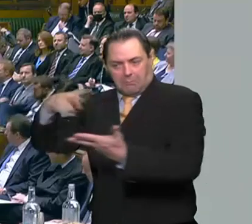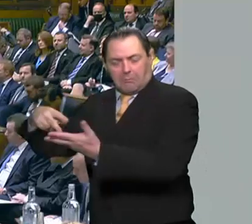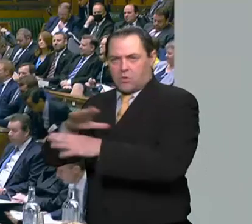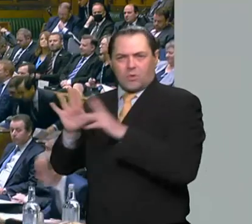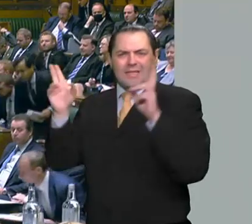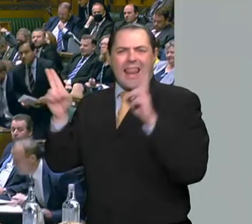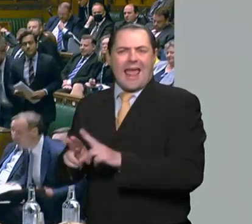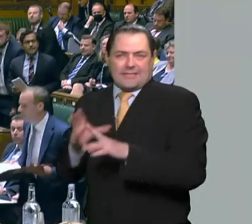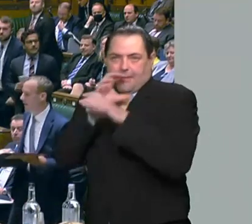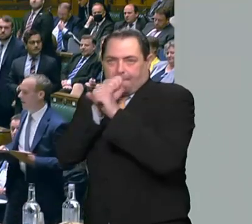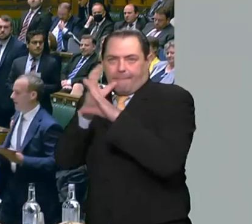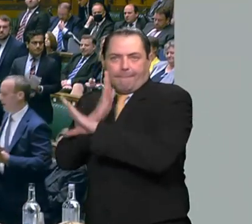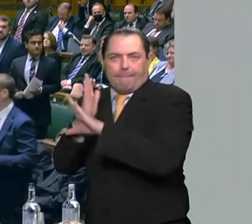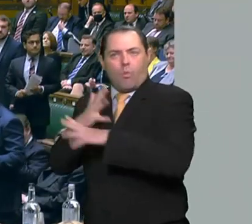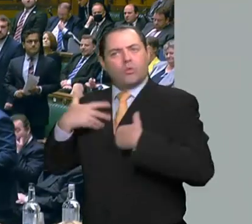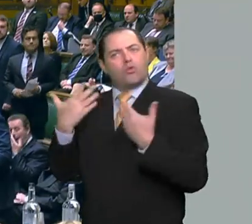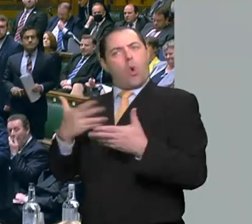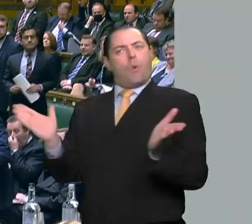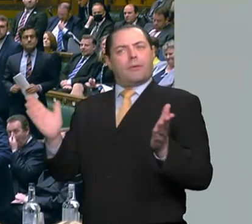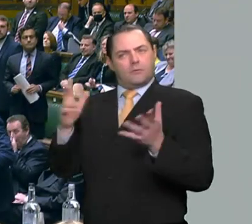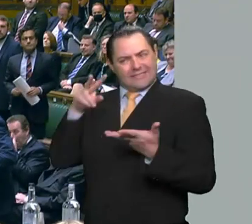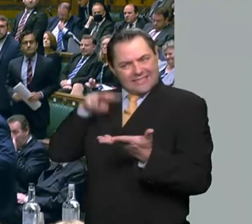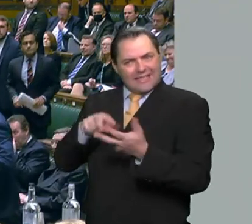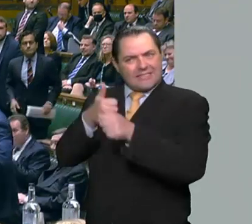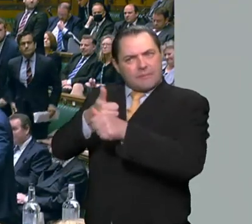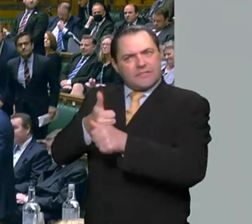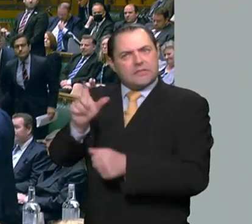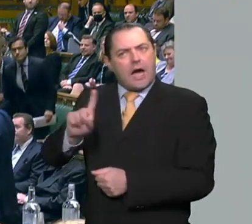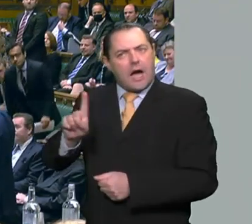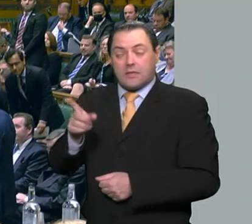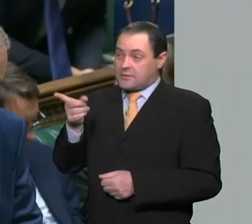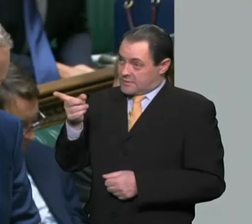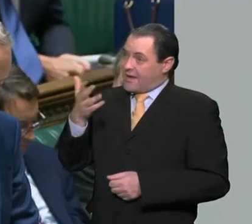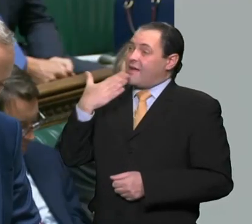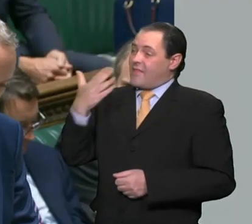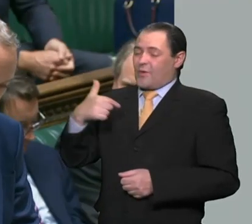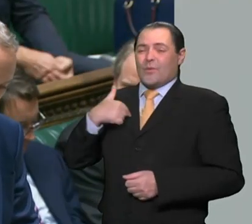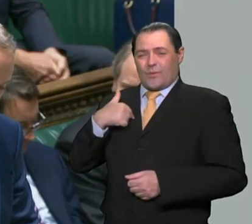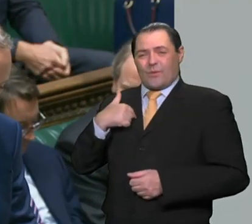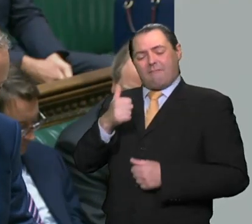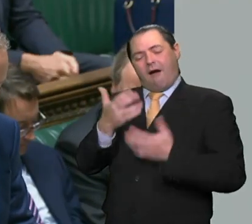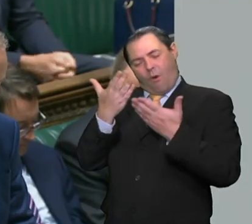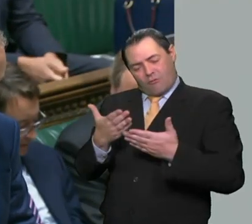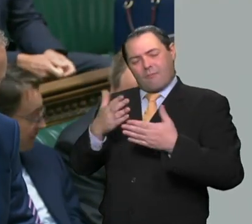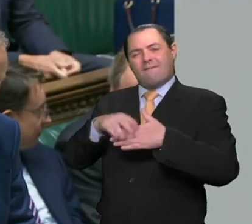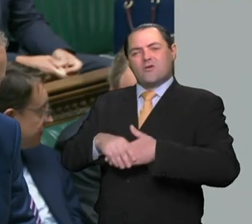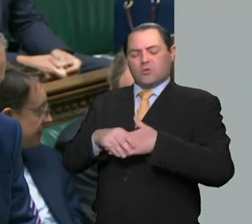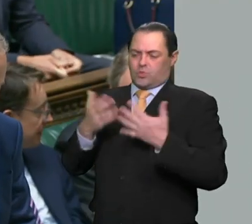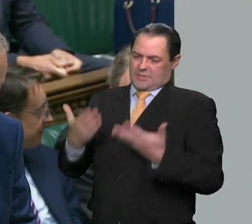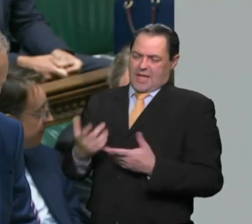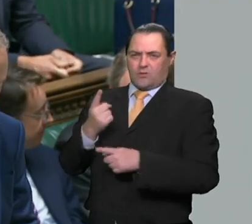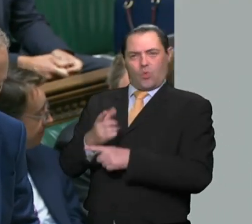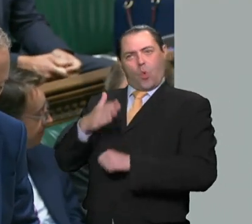suggests? Can I thank my honourable friend? He'll know, of course, that today the House will be discussing